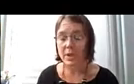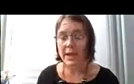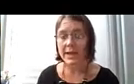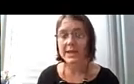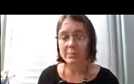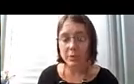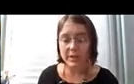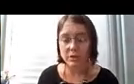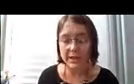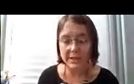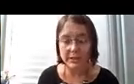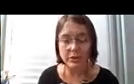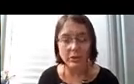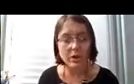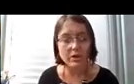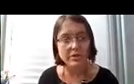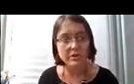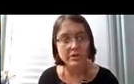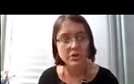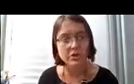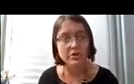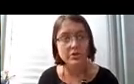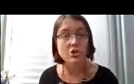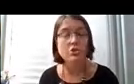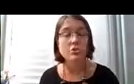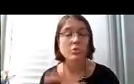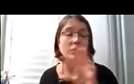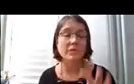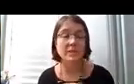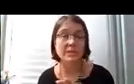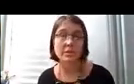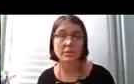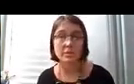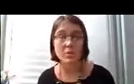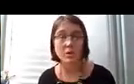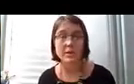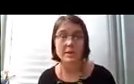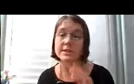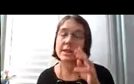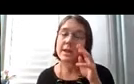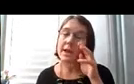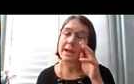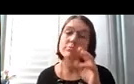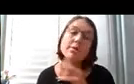2021. At this point in your lesson, you'll ask the students to choose one of these skills